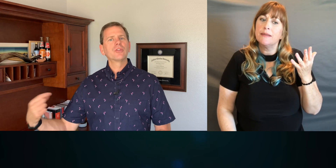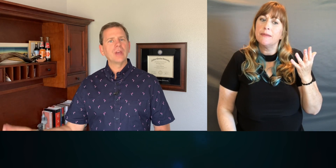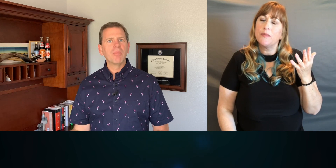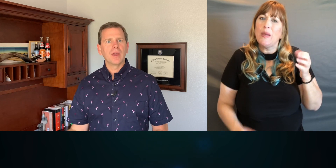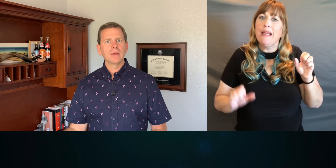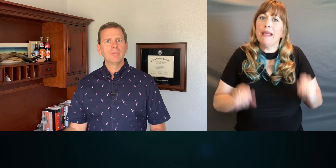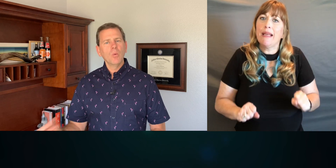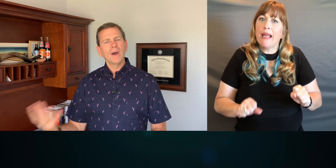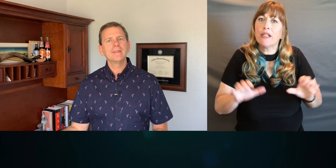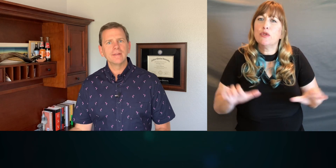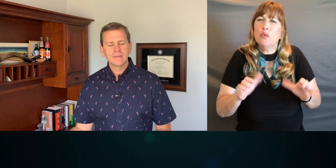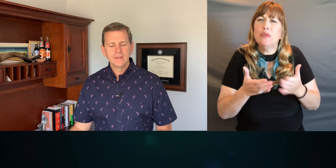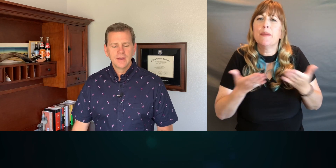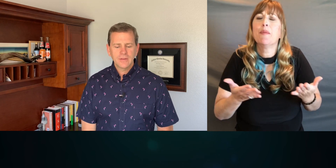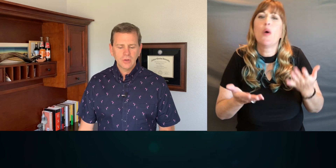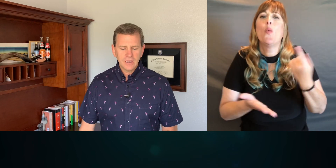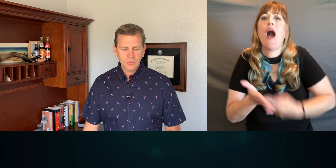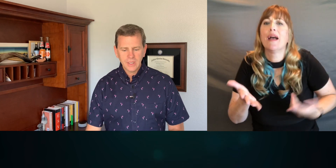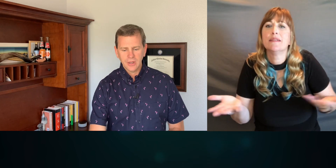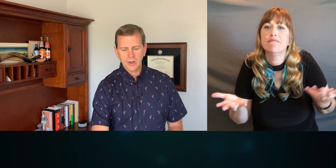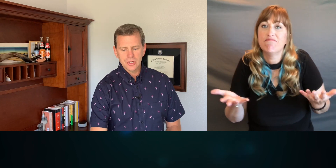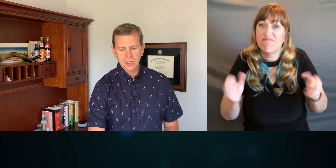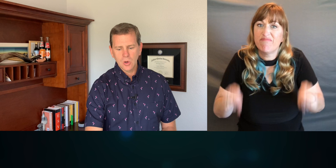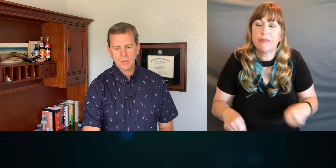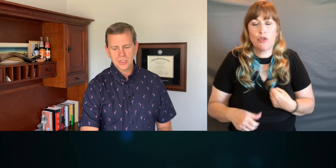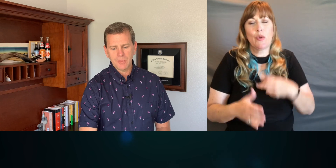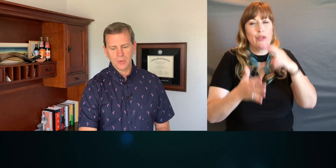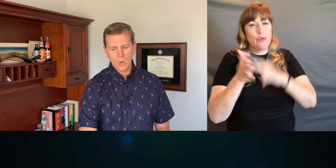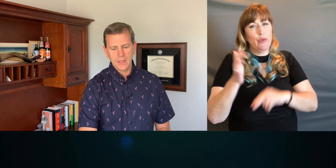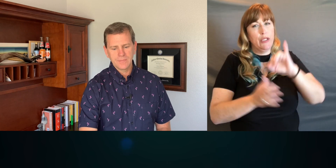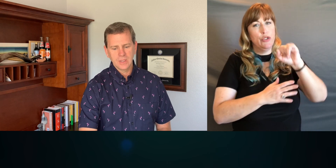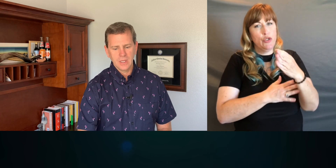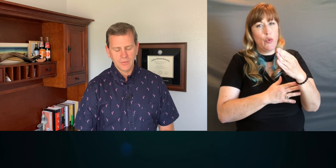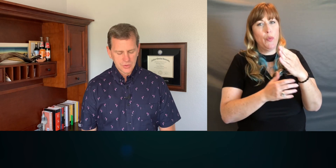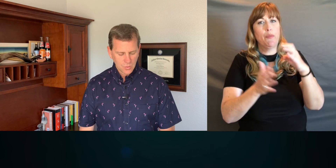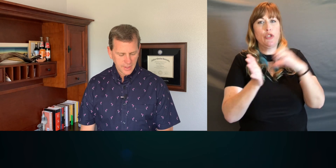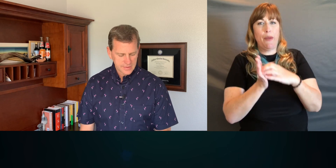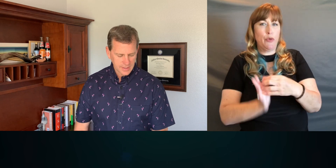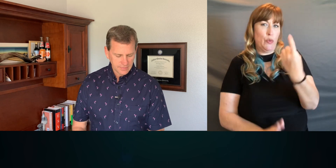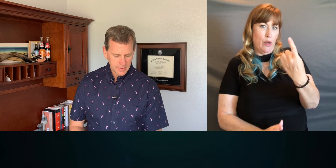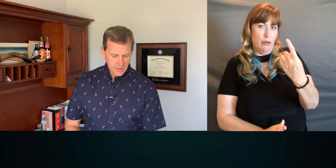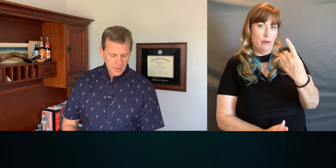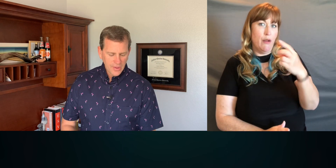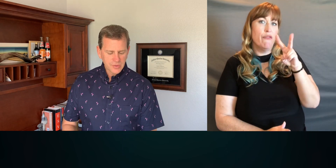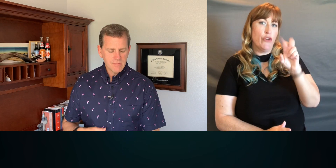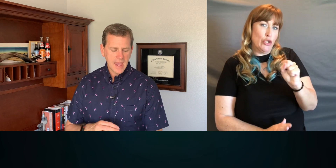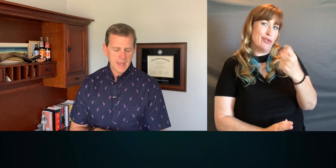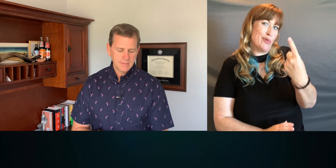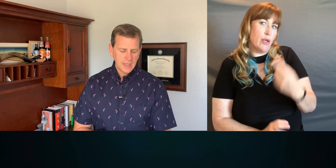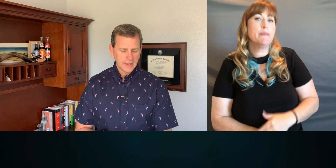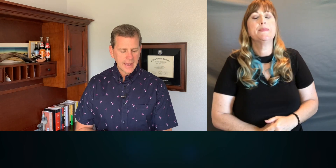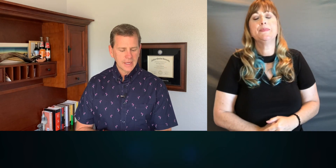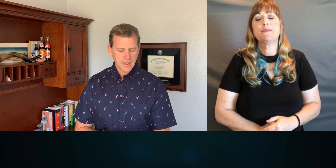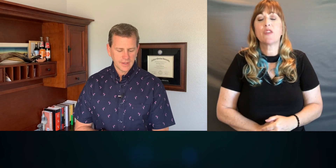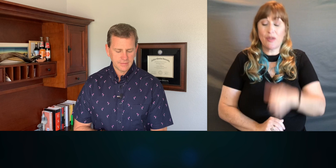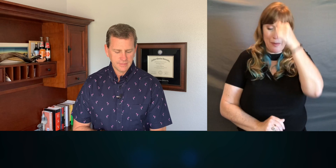do something, but what is it? And so let's read here in Job chapter 1. In verse 1, it says, "There was a man